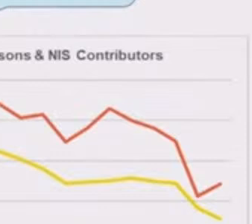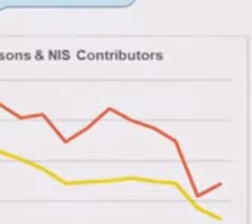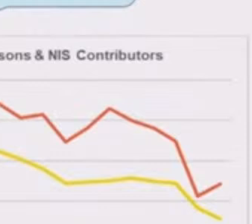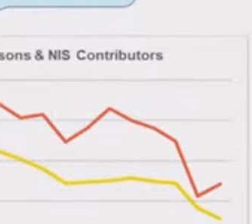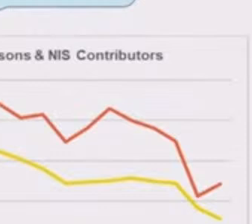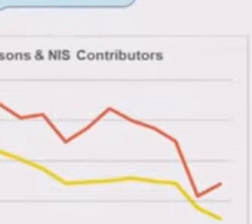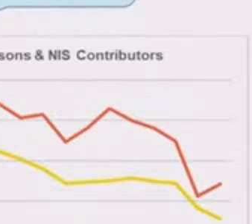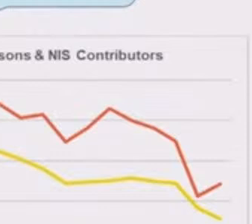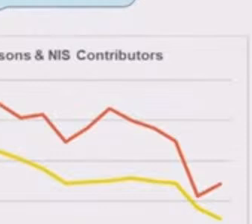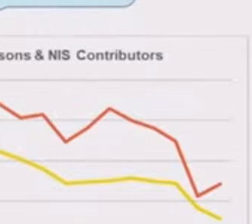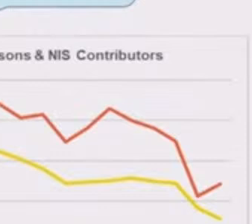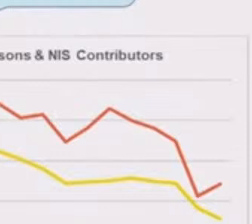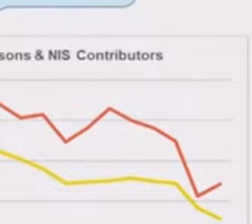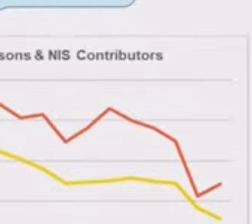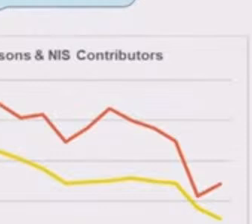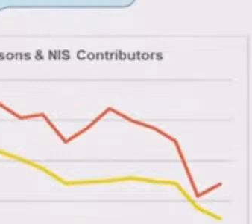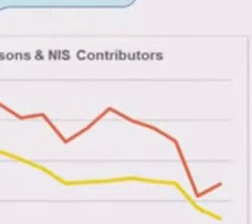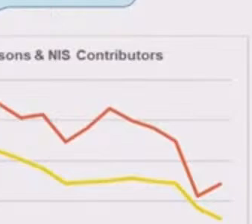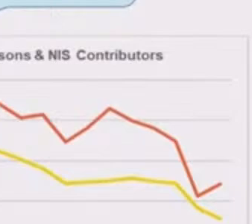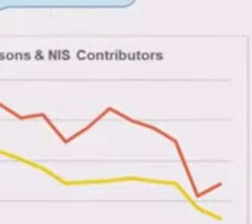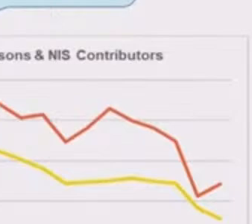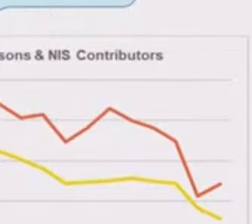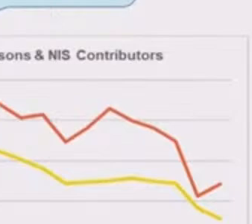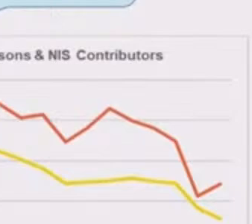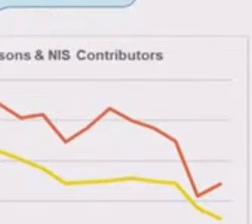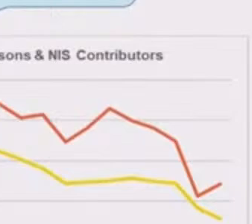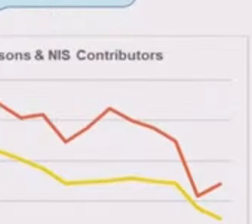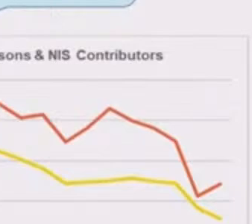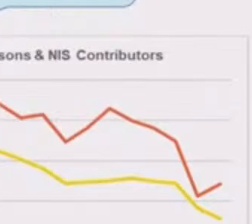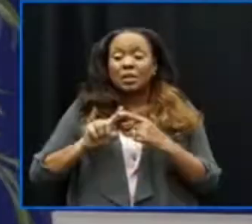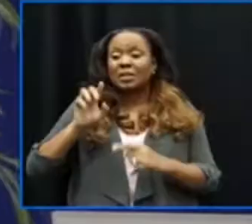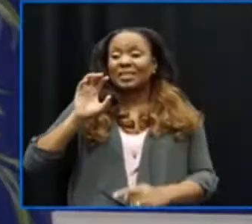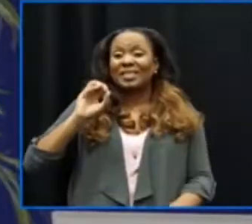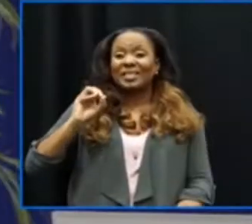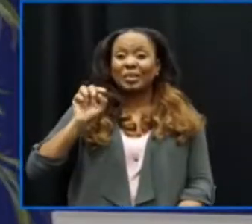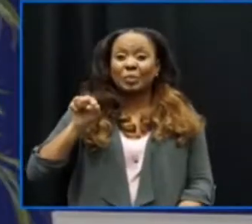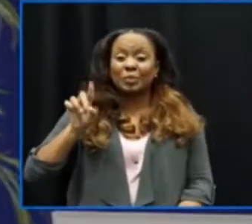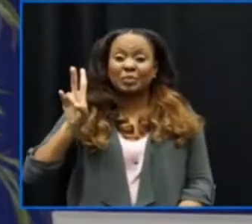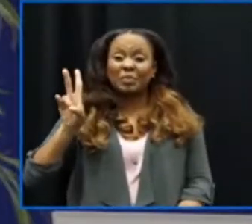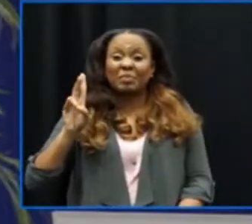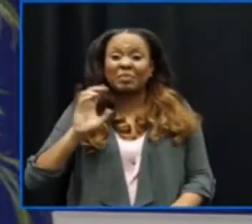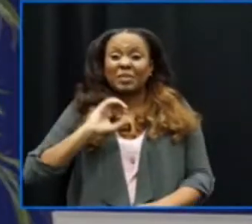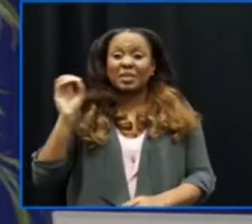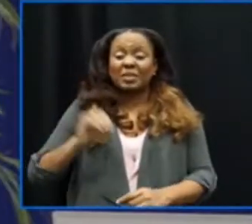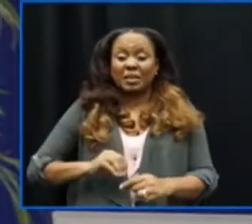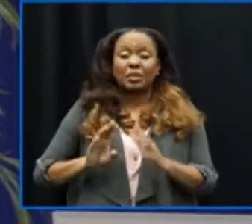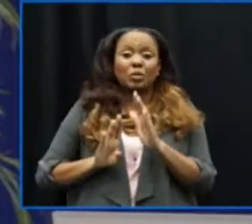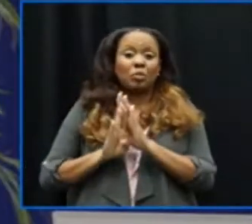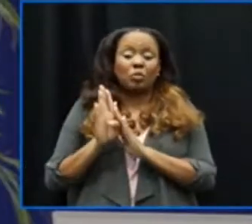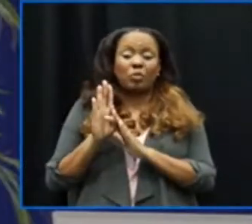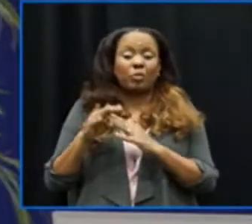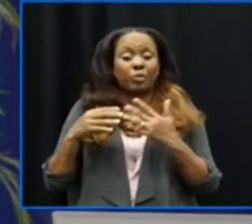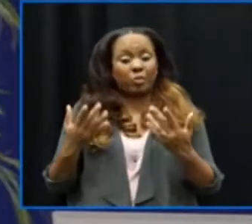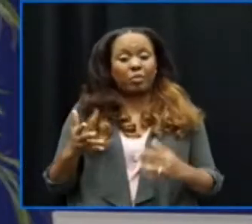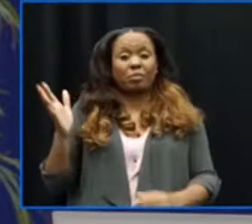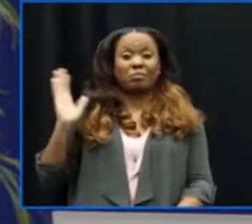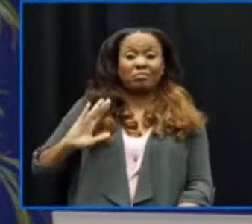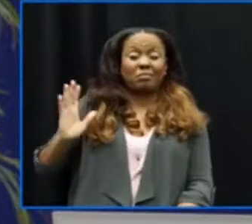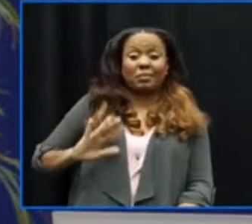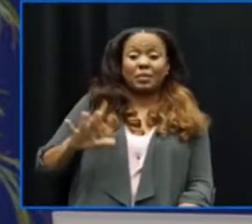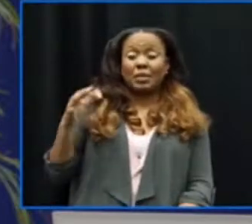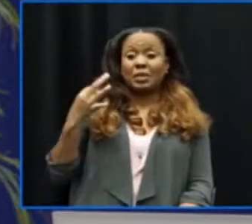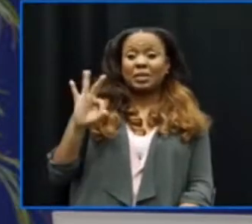outliers, average growth has been about 0.5 to 0.7% over that period. Now in